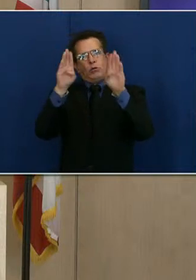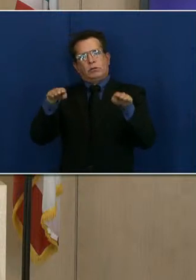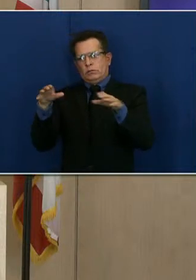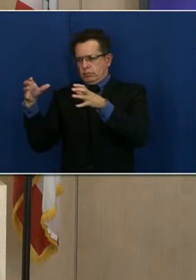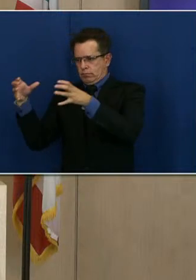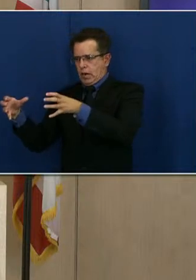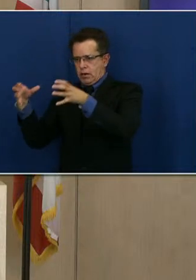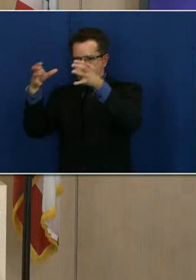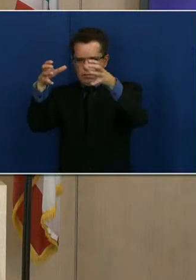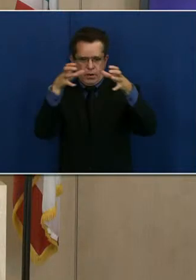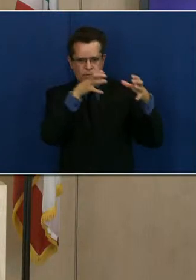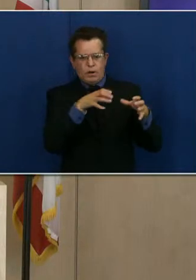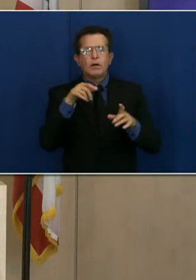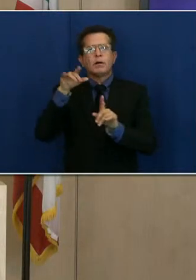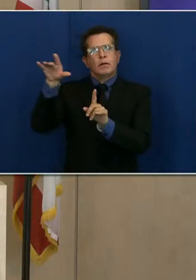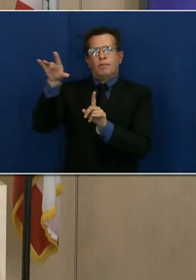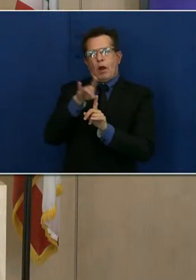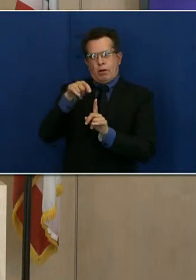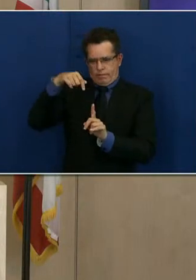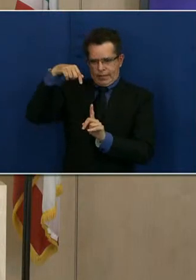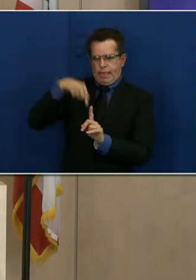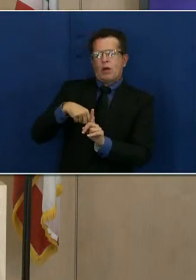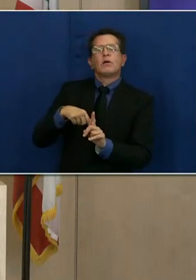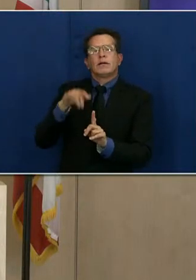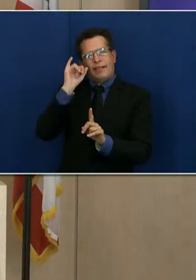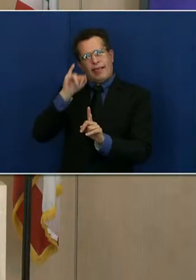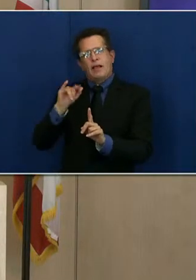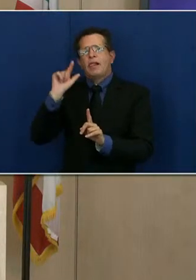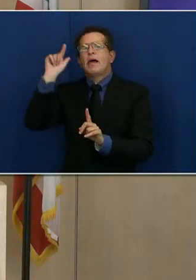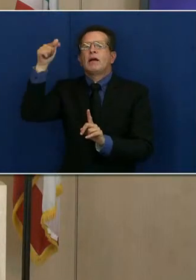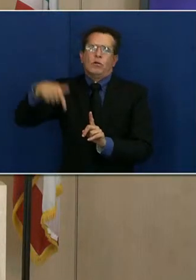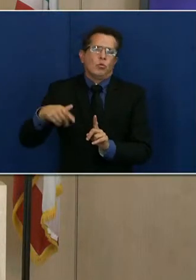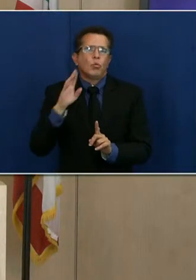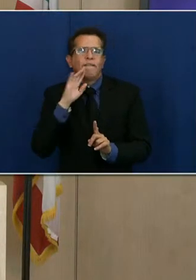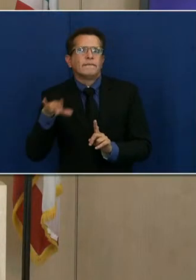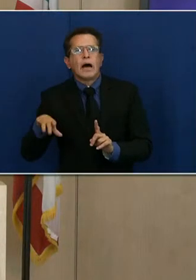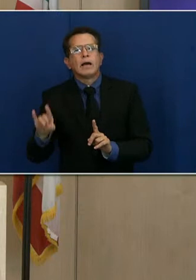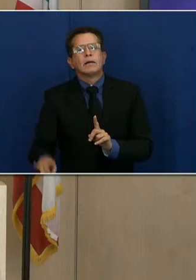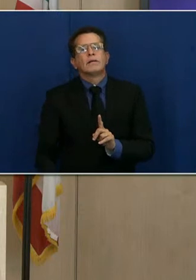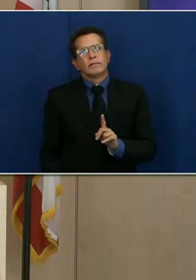epidemiologically linked. That is a very downstream process.